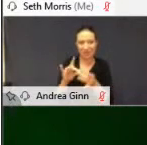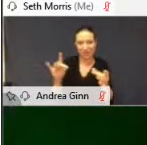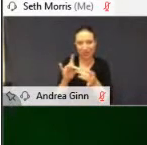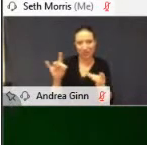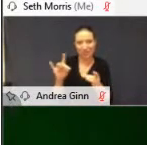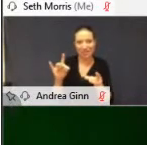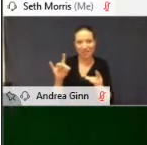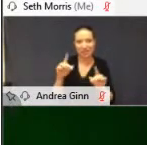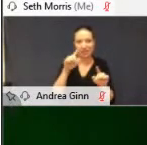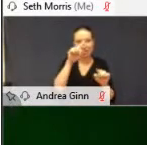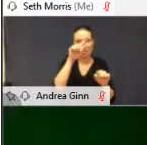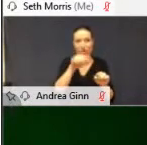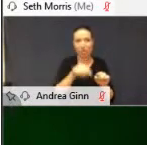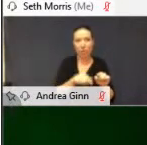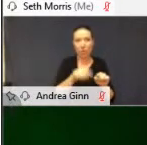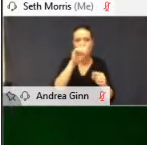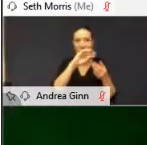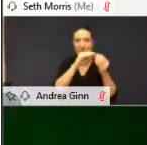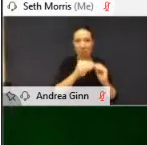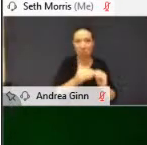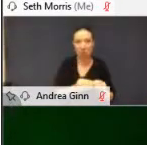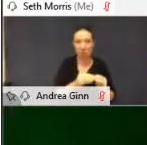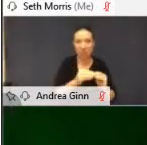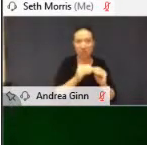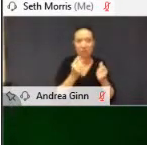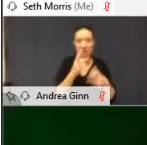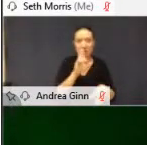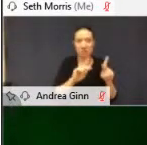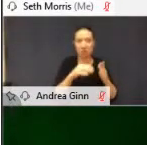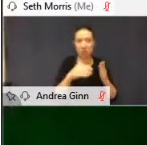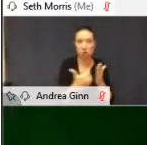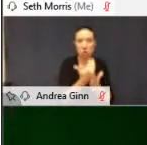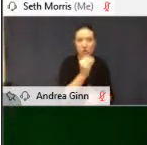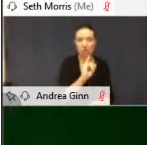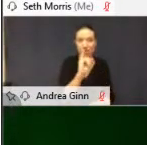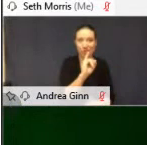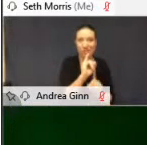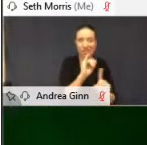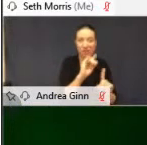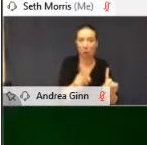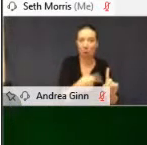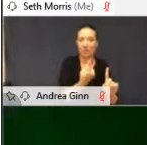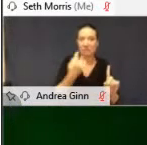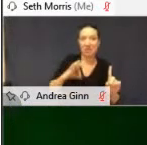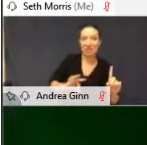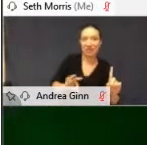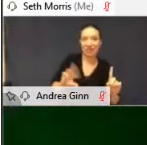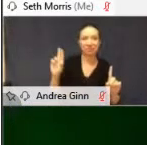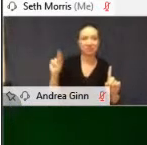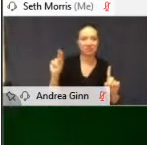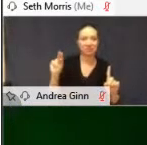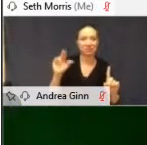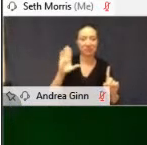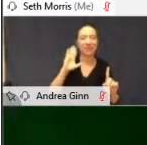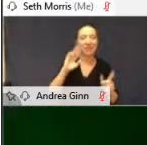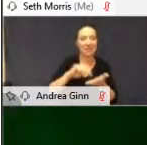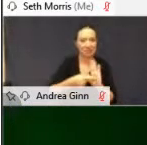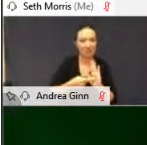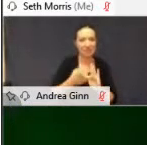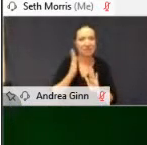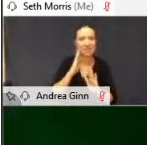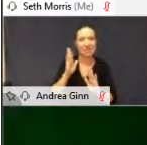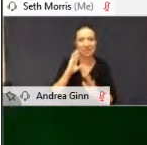from these options being implemented in New Mexico. We would also make coverage affordable for